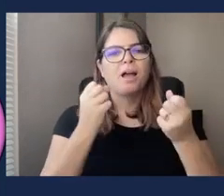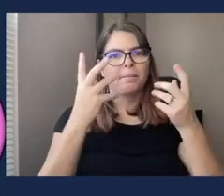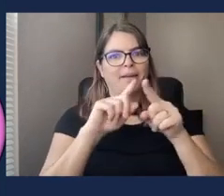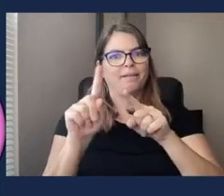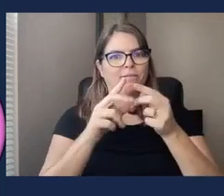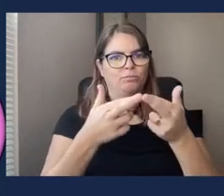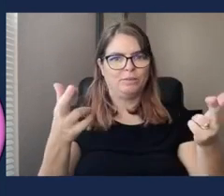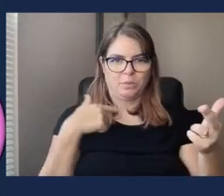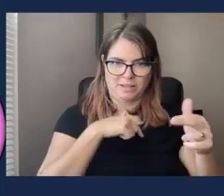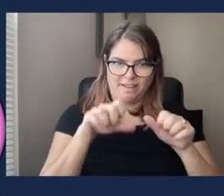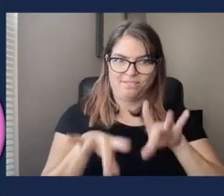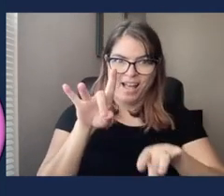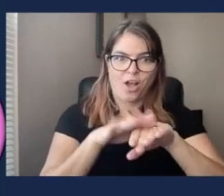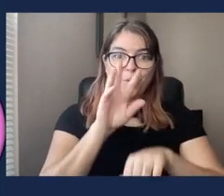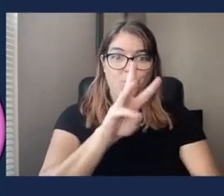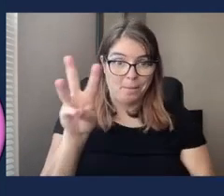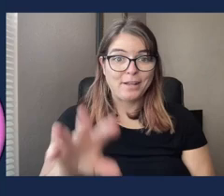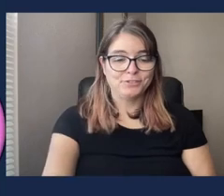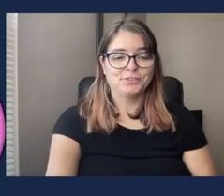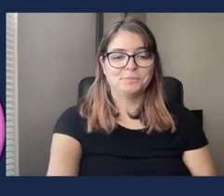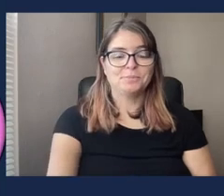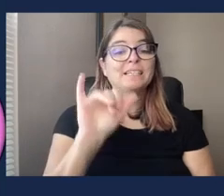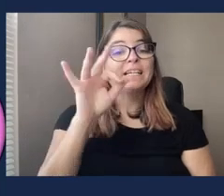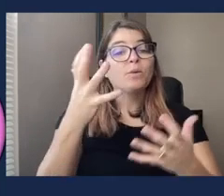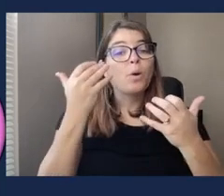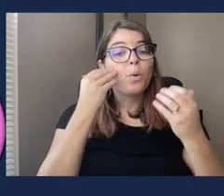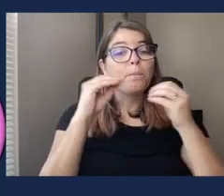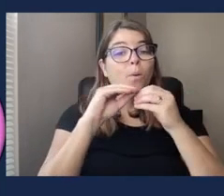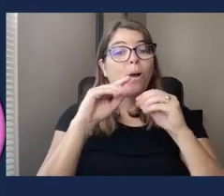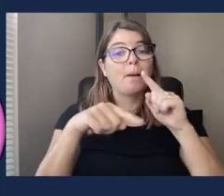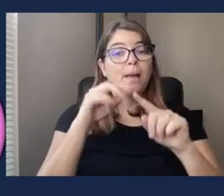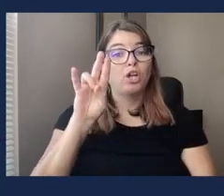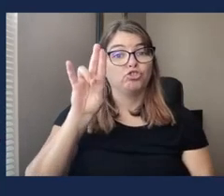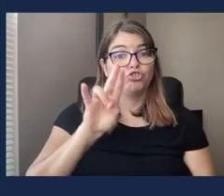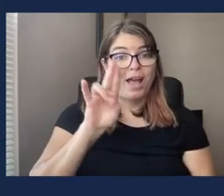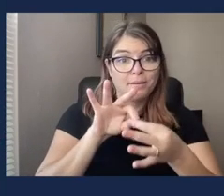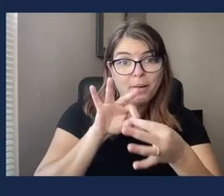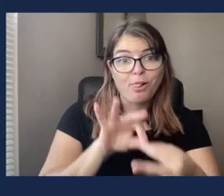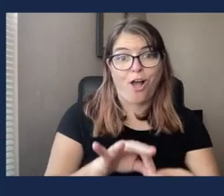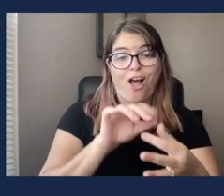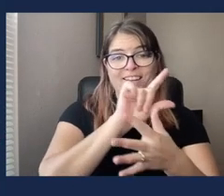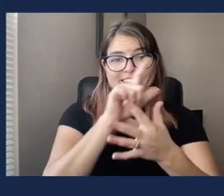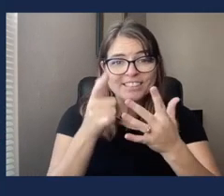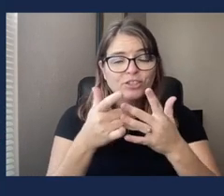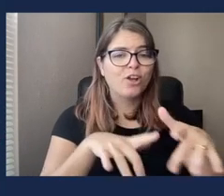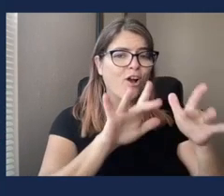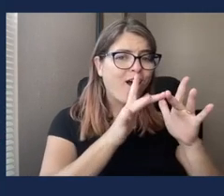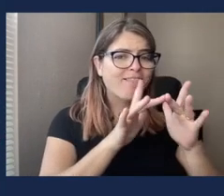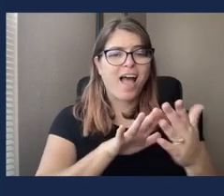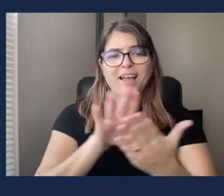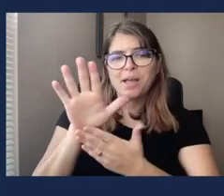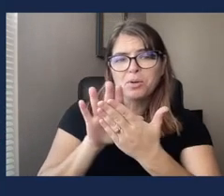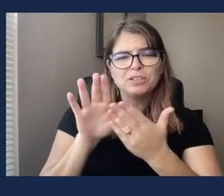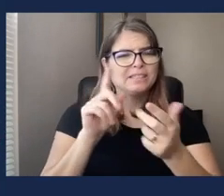webpage. If you'd like to learn more about the Tritons Belong series, the online and the in-person events and the other related resources, visit